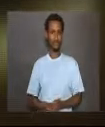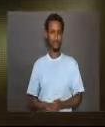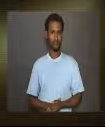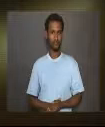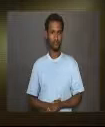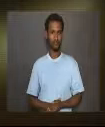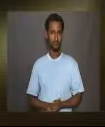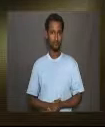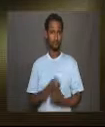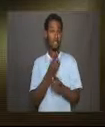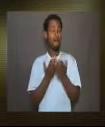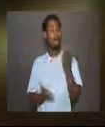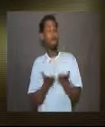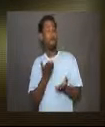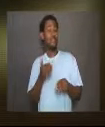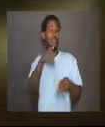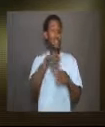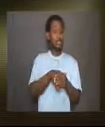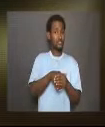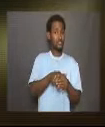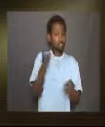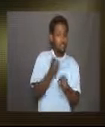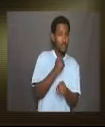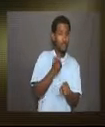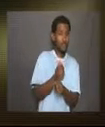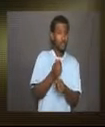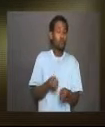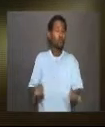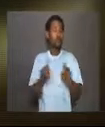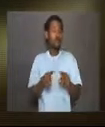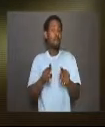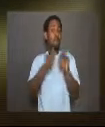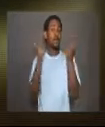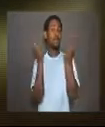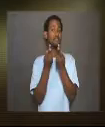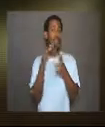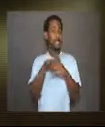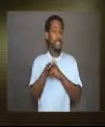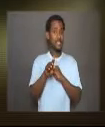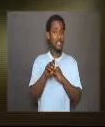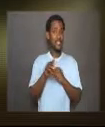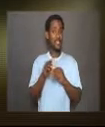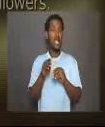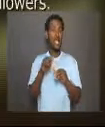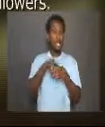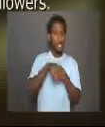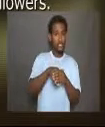A fair election is conducted when parties in an election are treated